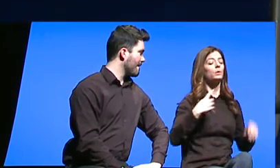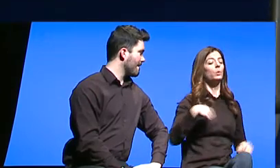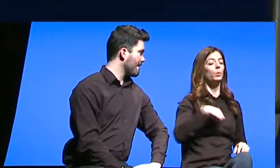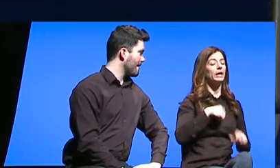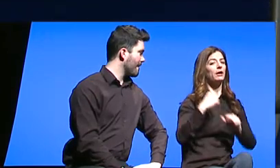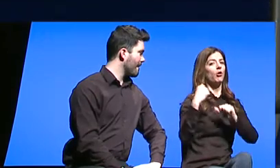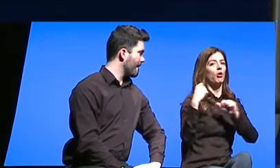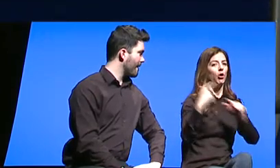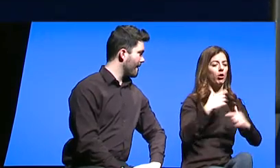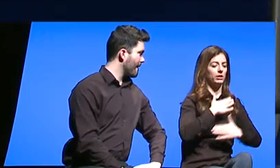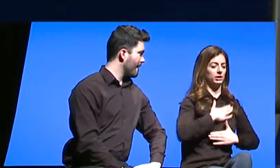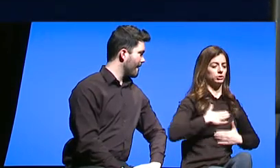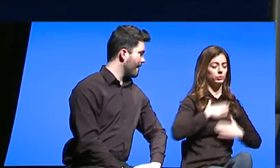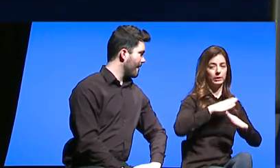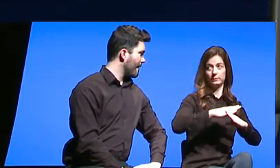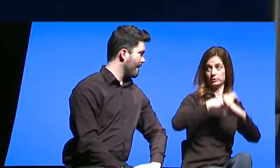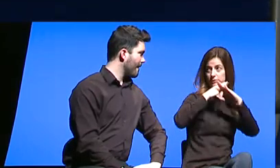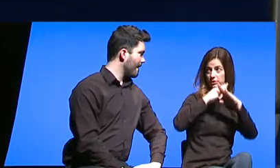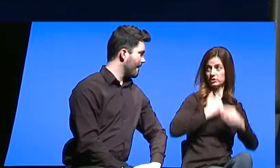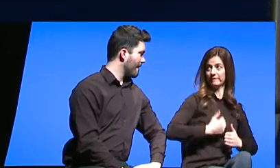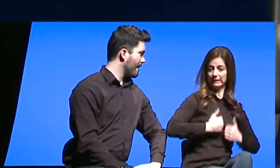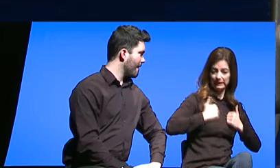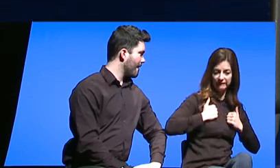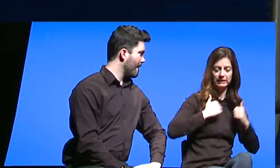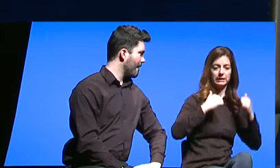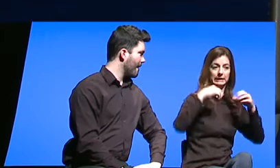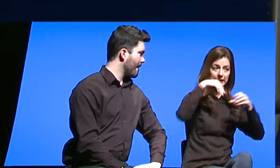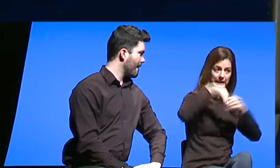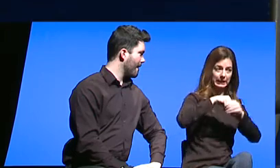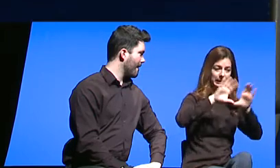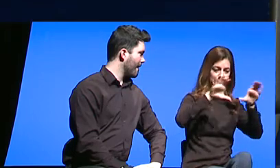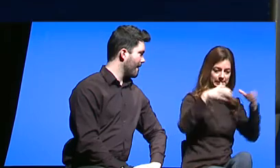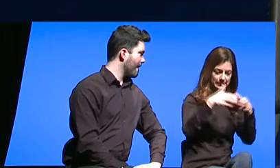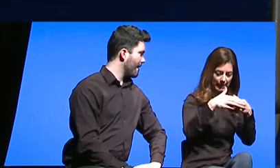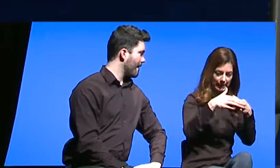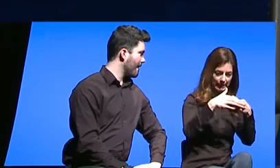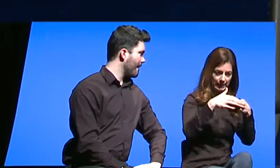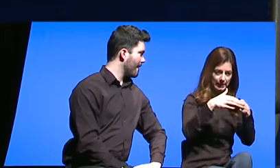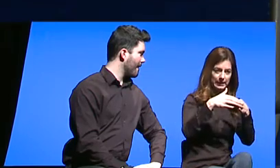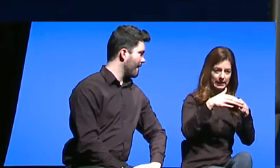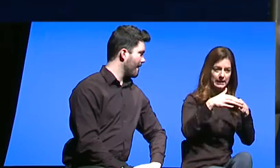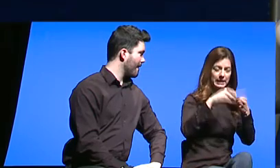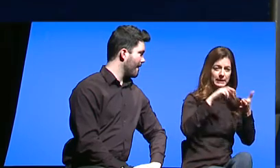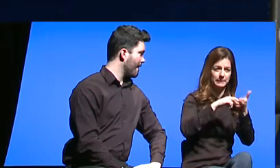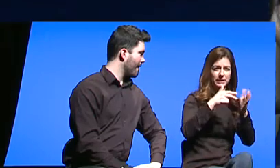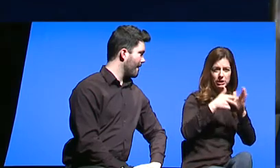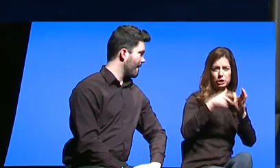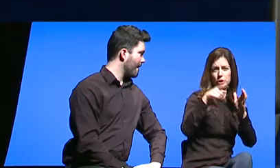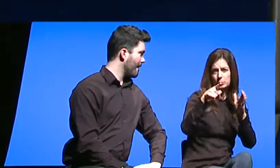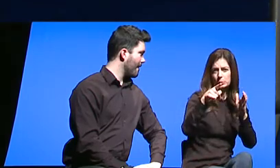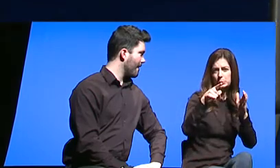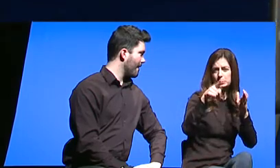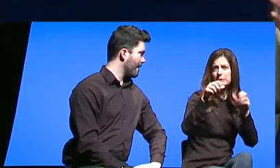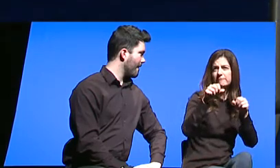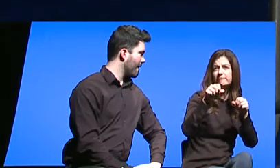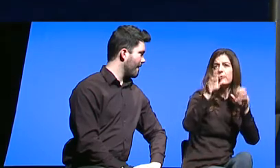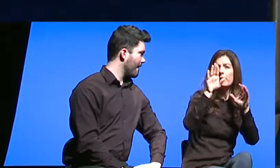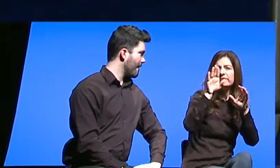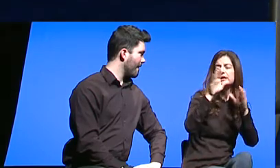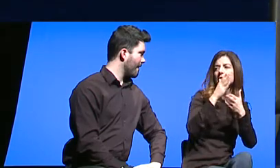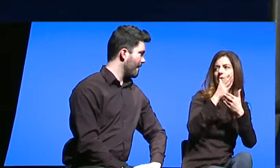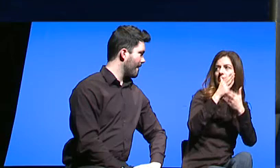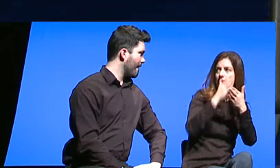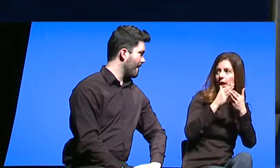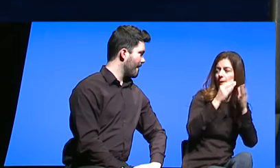of living in a society where you forfeit some of your individual rights, right? That if you're talking about philosophy, that is the